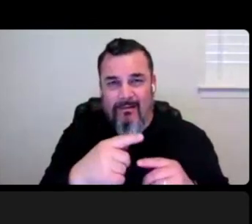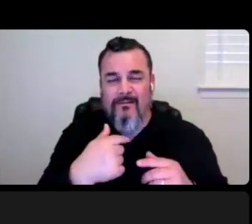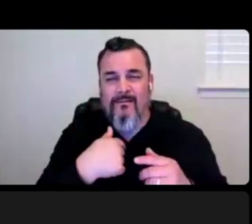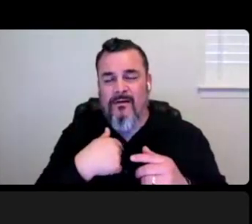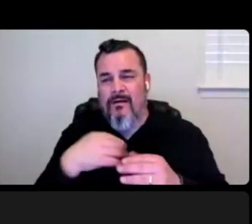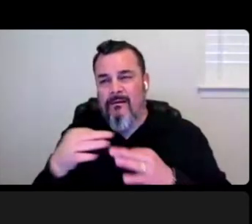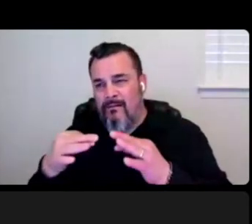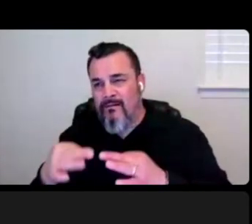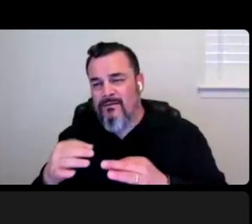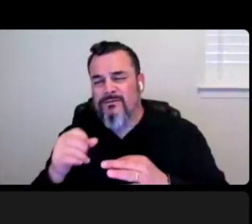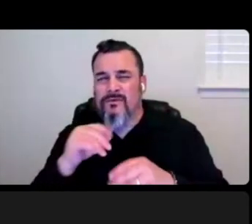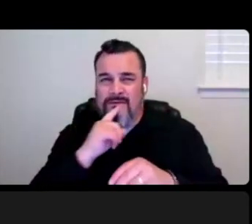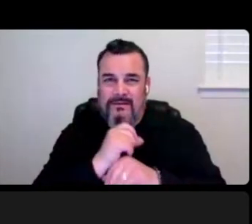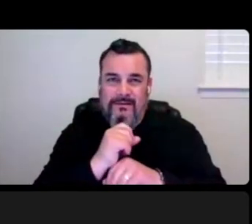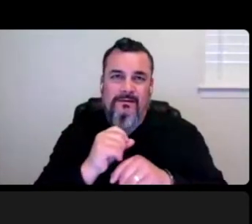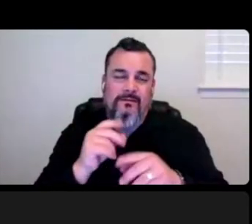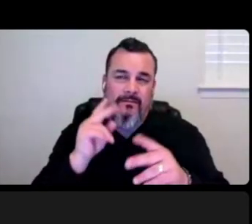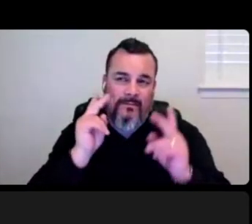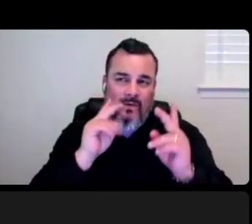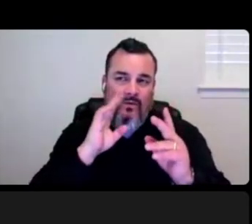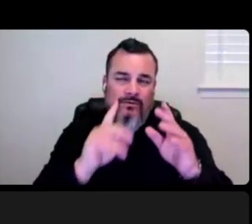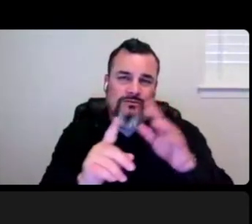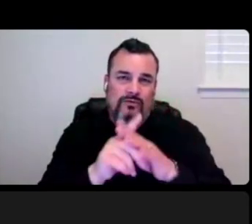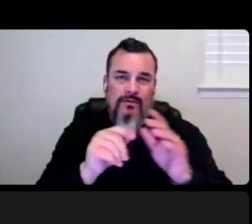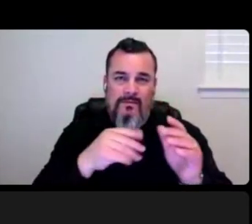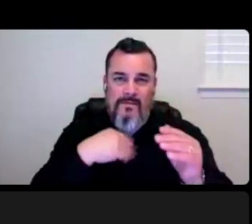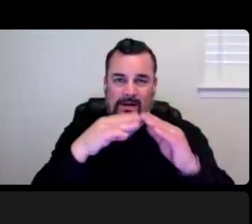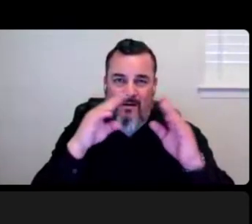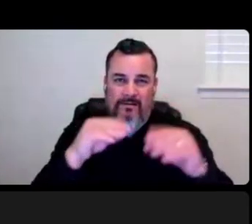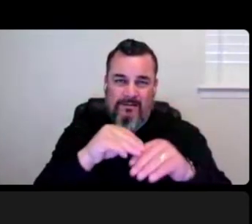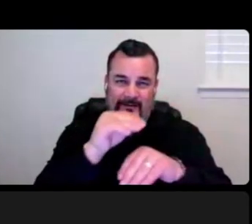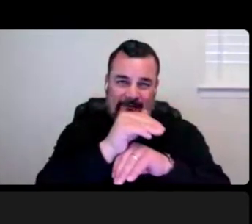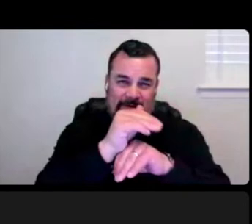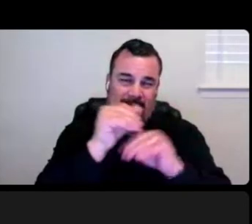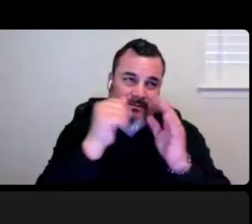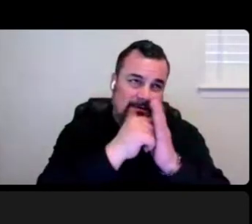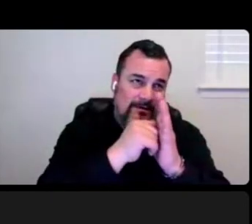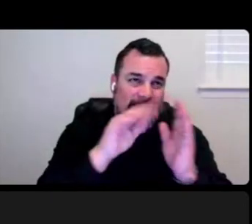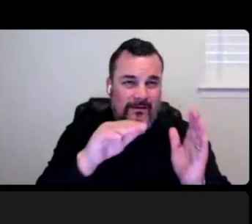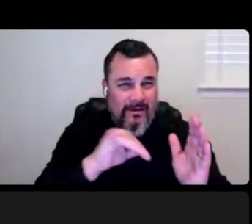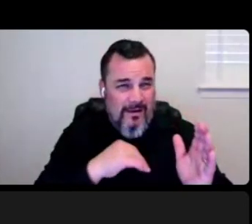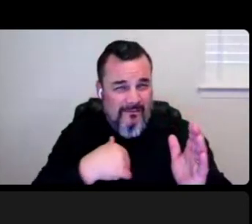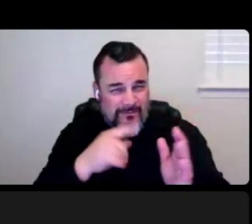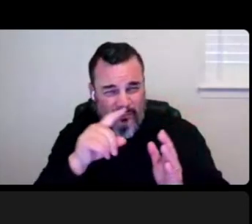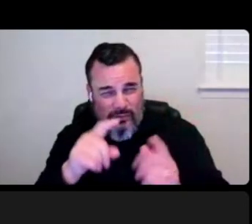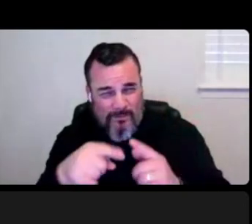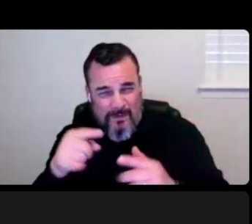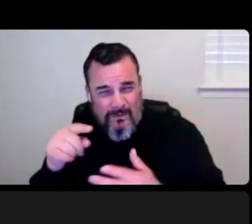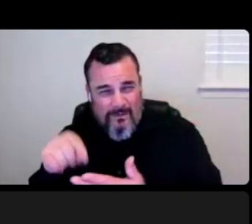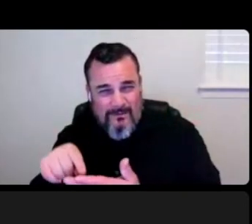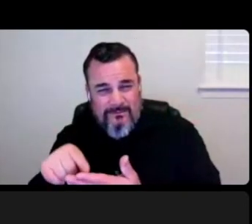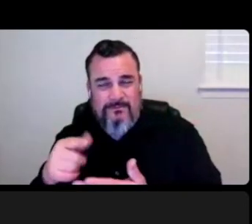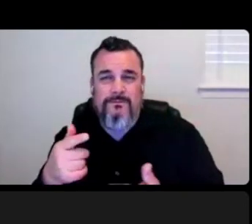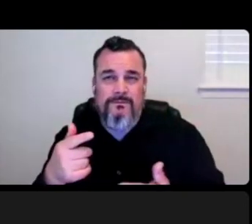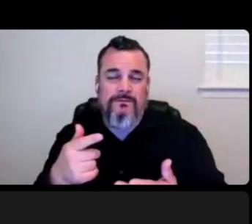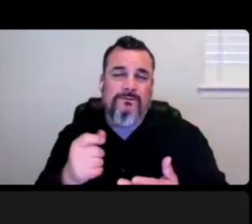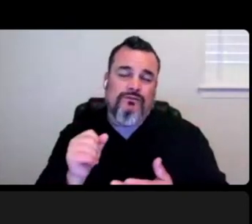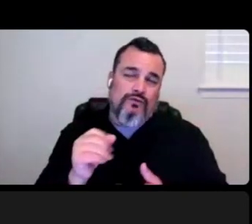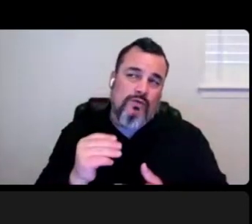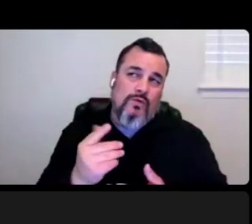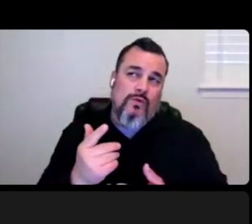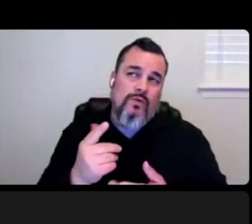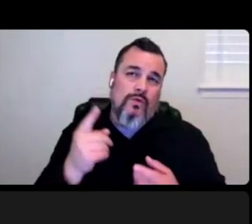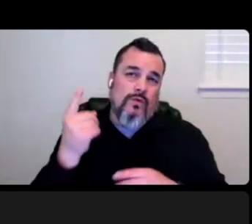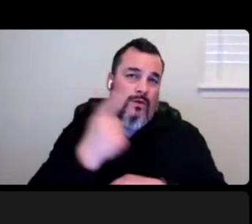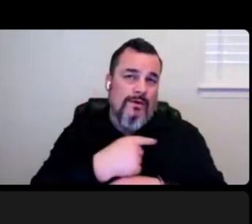So literally people would show up at my house in the evening, knock on my door and say, I have some questions about this. So one